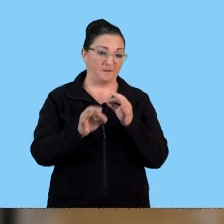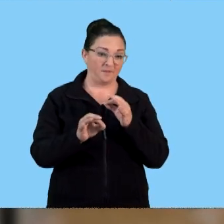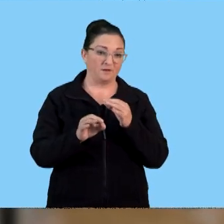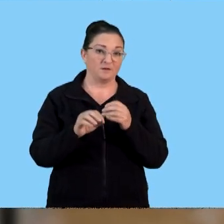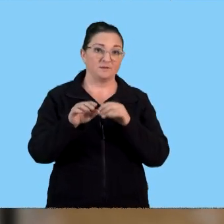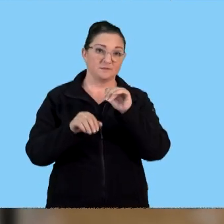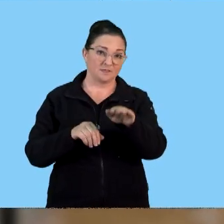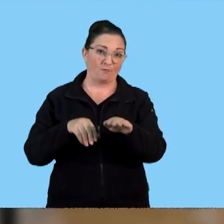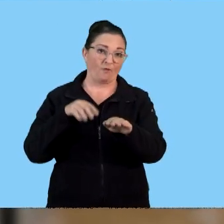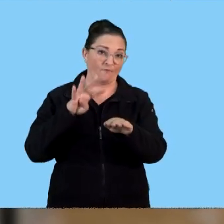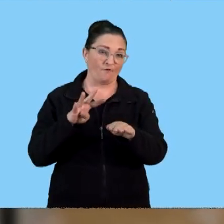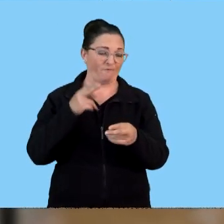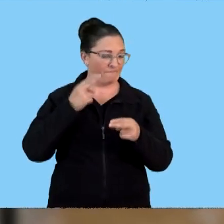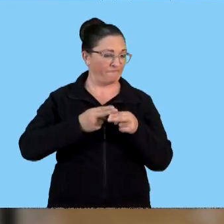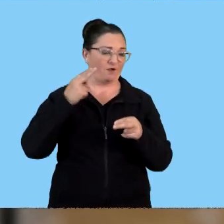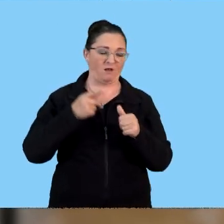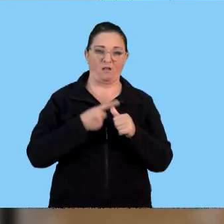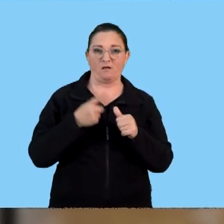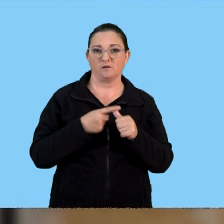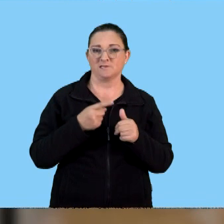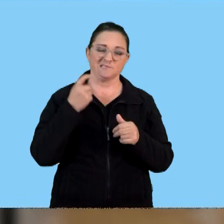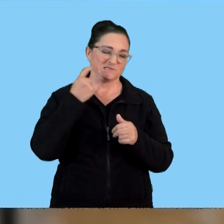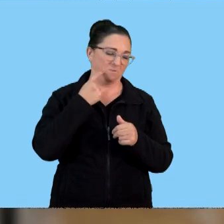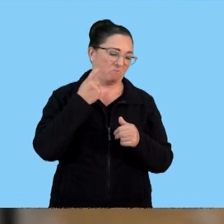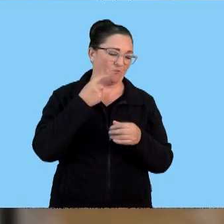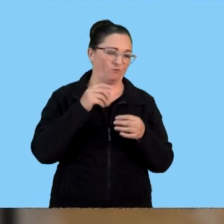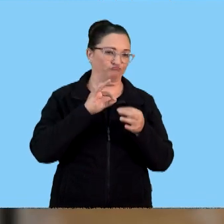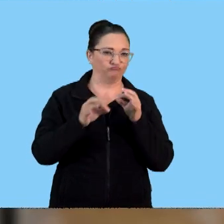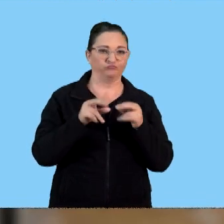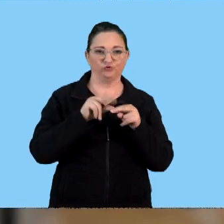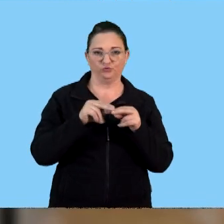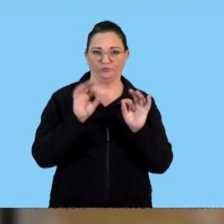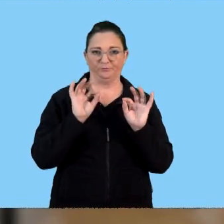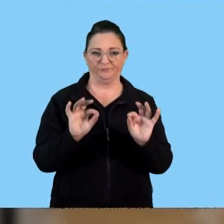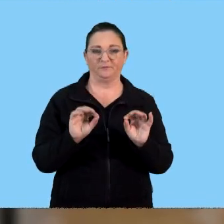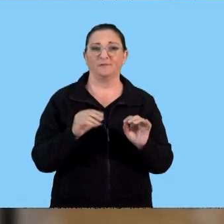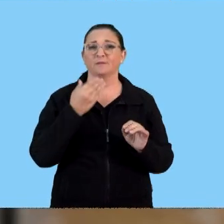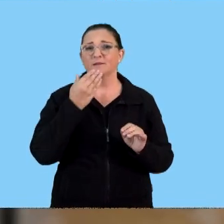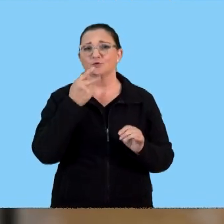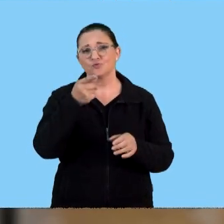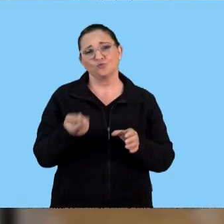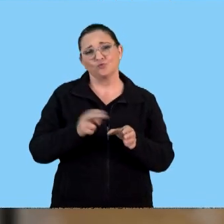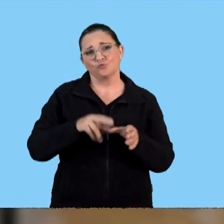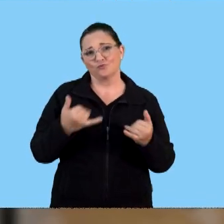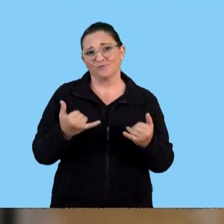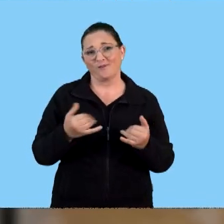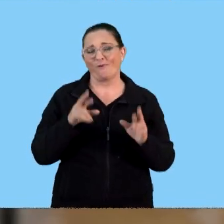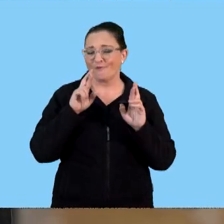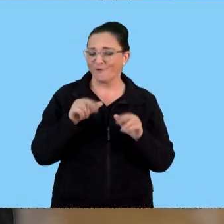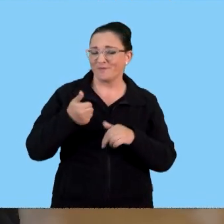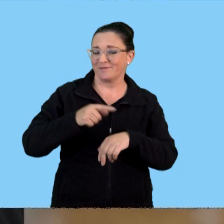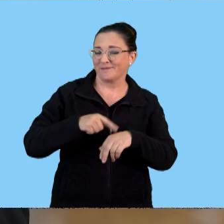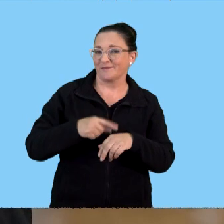simplify. Step number 4, write your final answer in simplest form with the correct unit. Guys, thank you so much for joining us